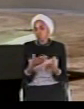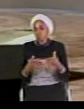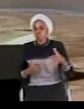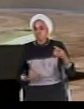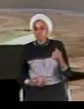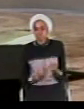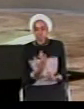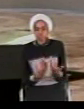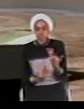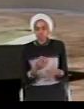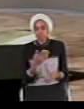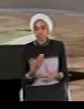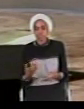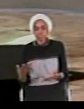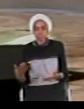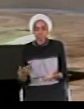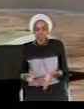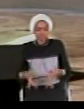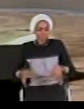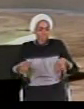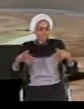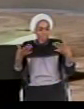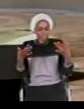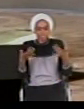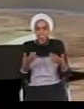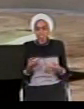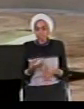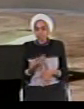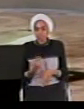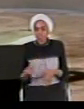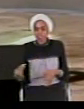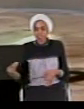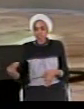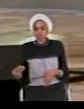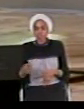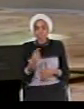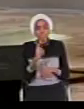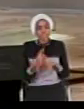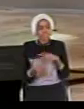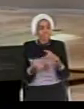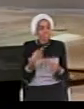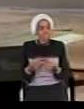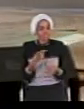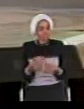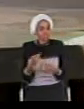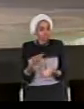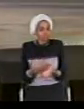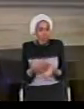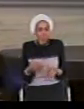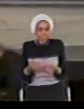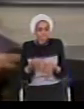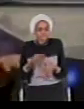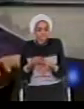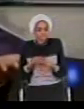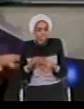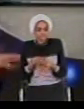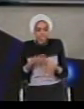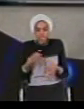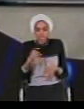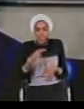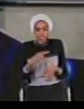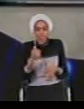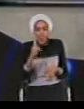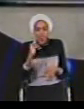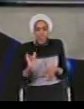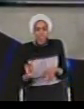materials, light material, a kind of gospel that's like wood and hay, stubble.